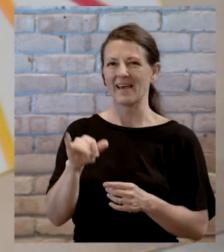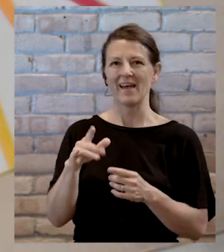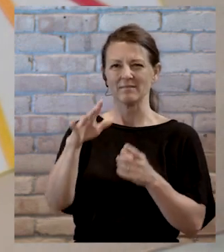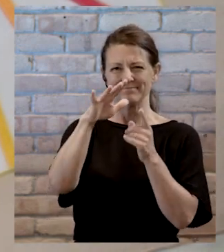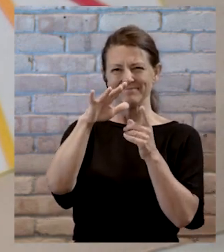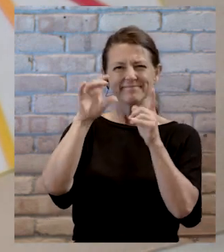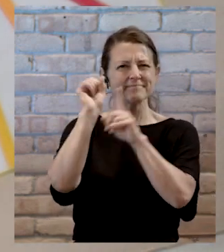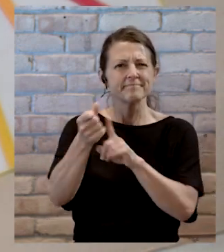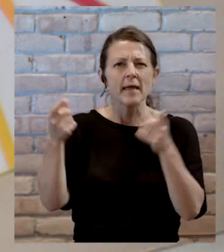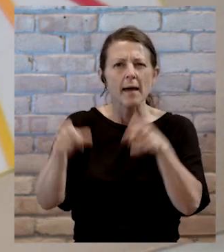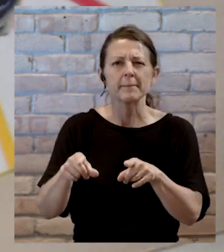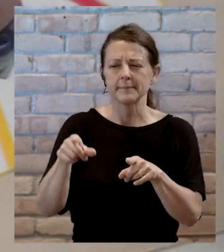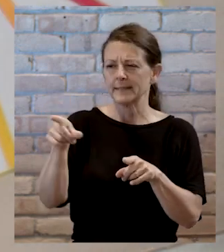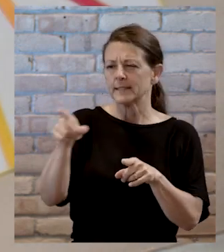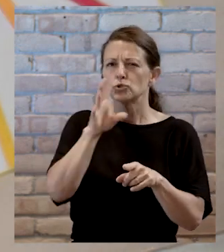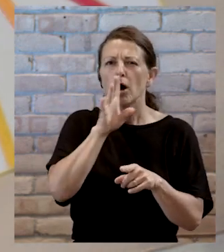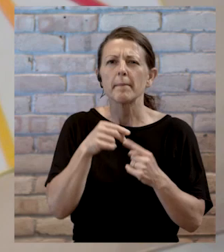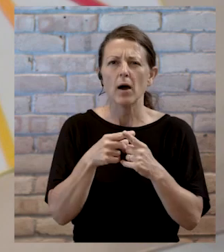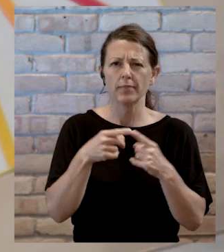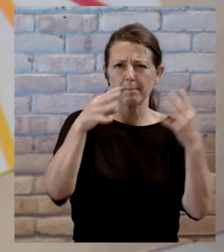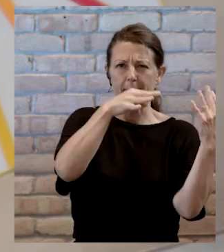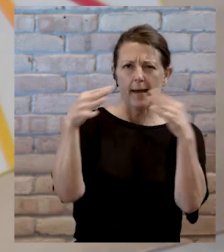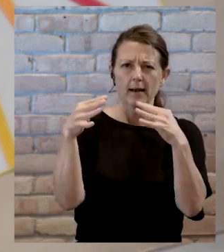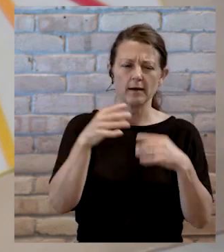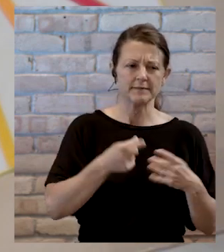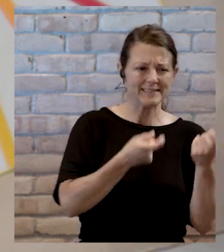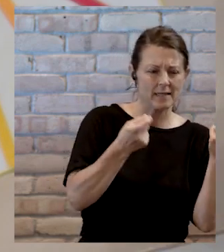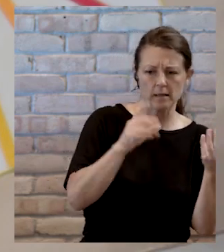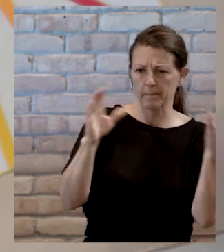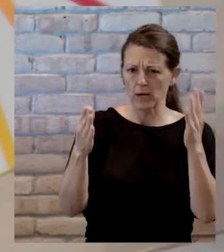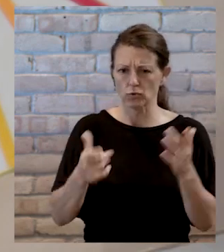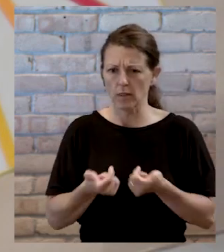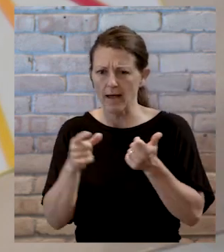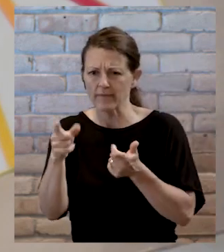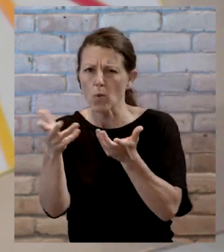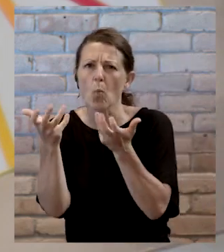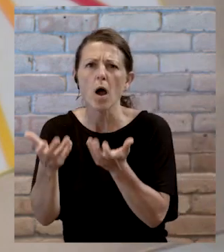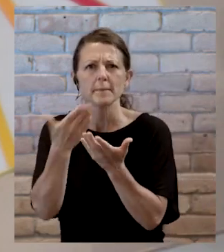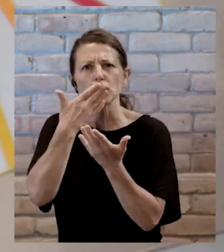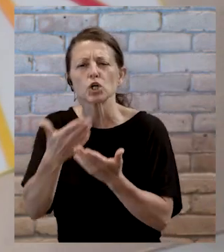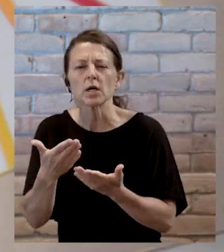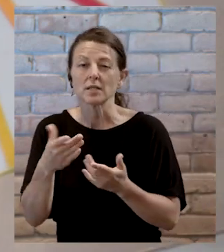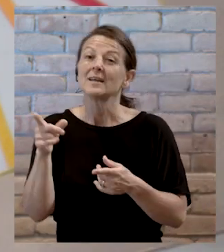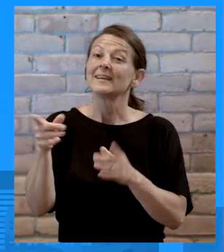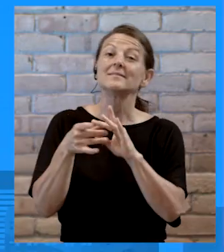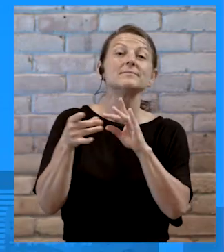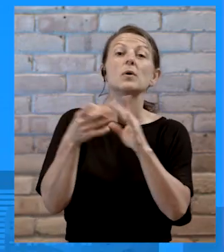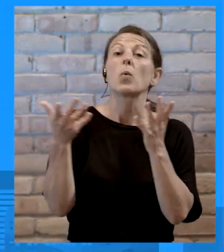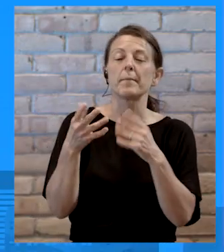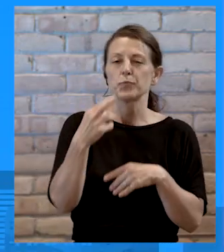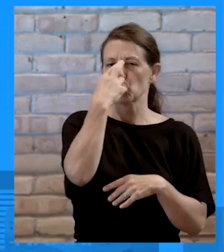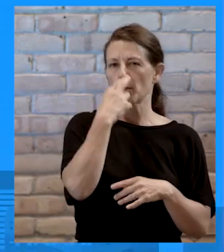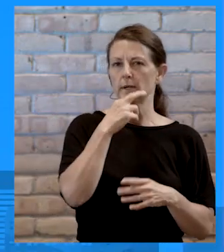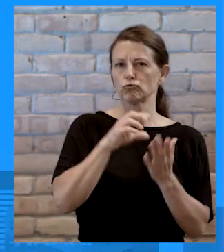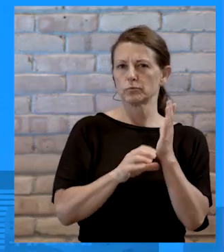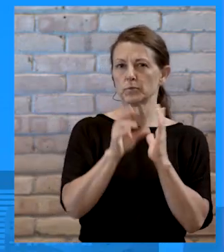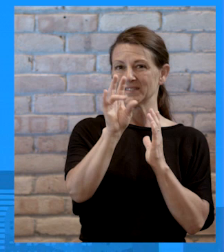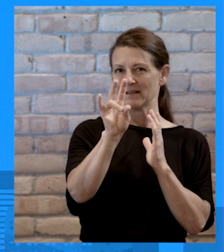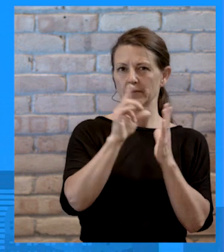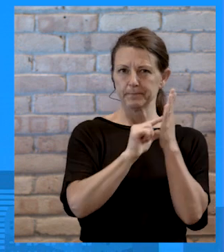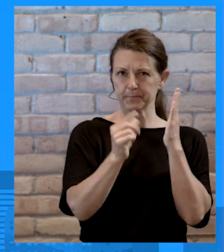battle of sin in his life versus the life that he so badly wants to live. And he says these words in Romans